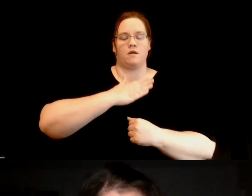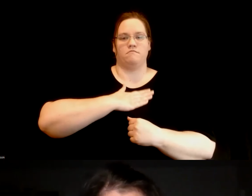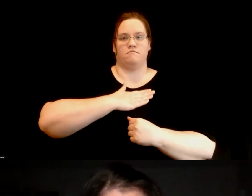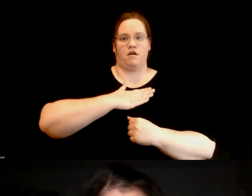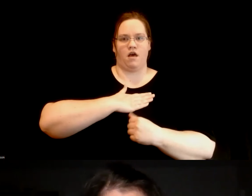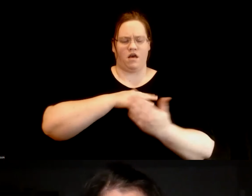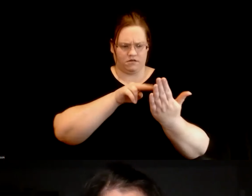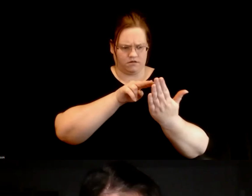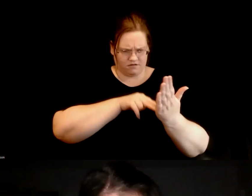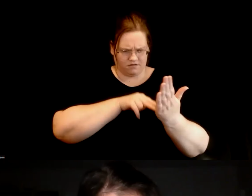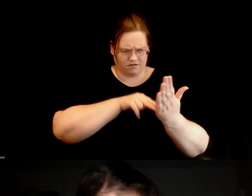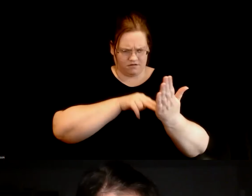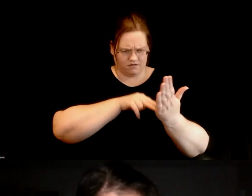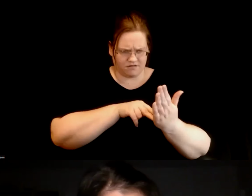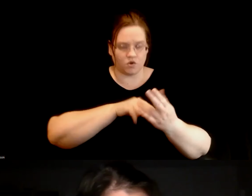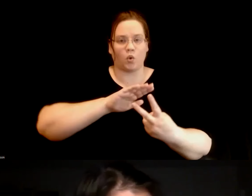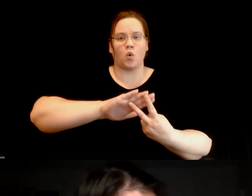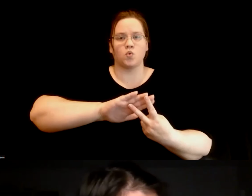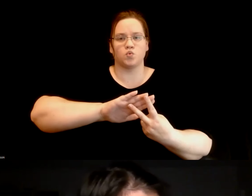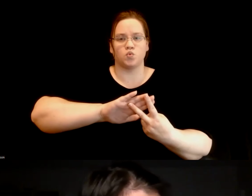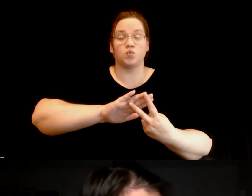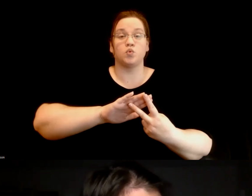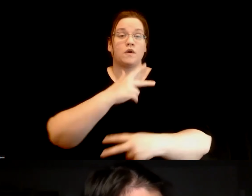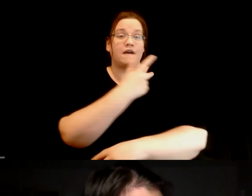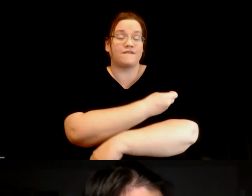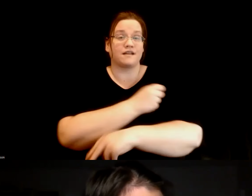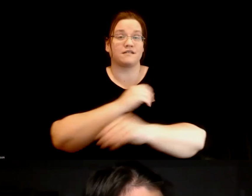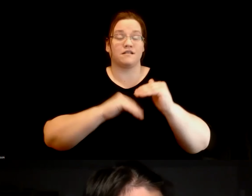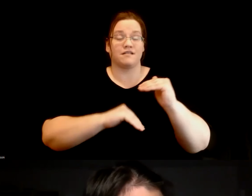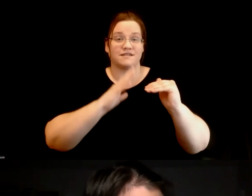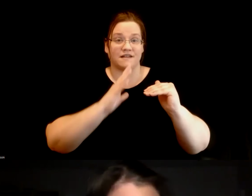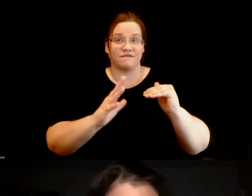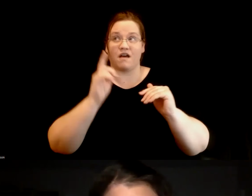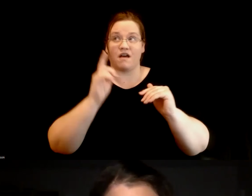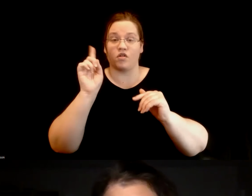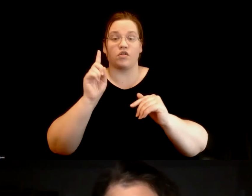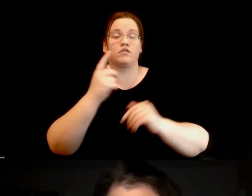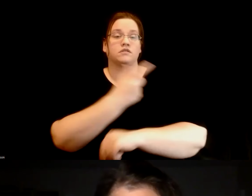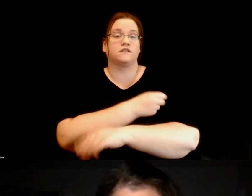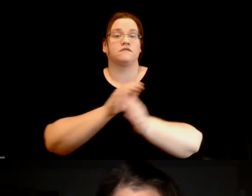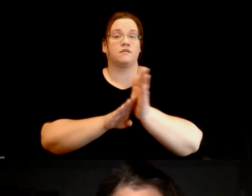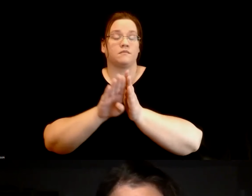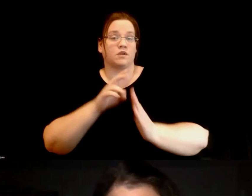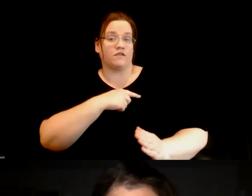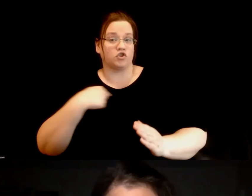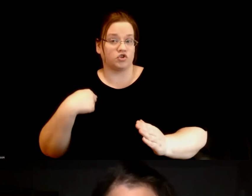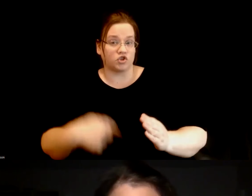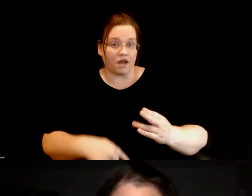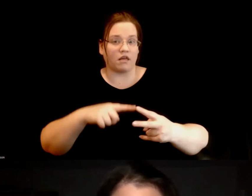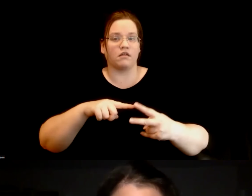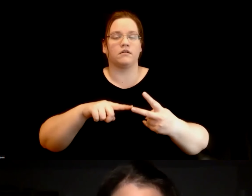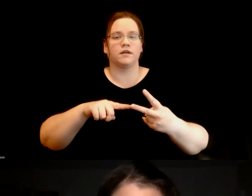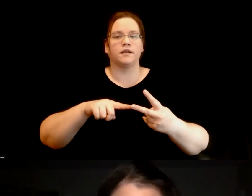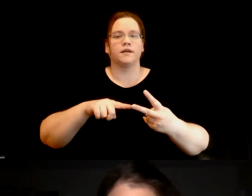there are maybe two vaccines that are given to kids under 5. Elsewhere, one is a vaccine developed in China and one is a vaccine developed in Cuba.